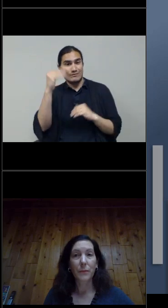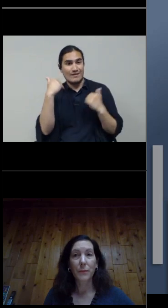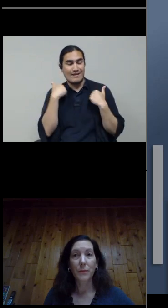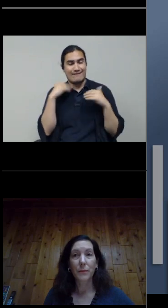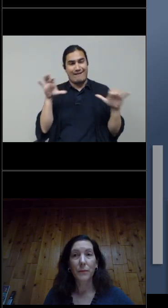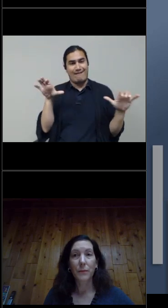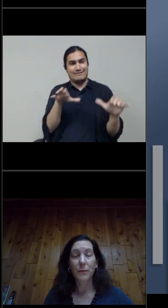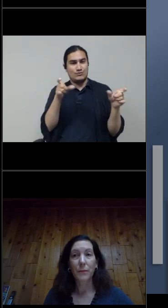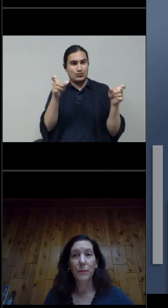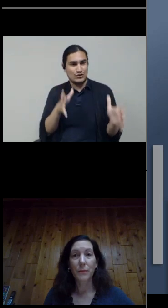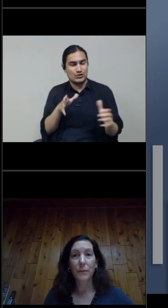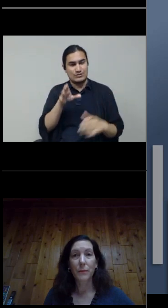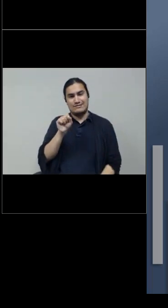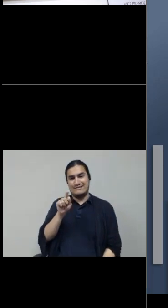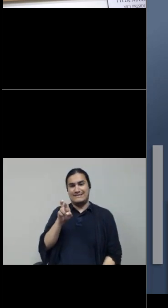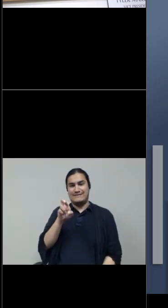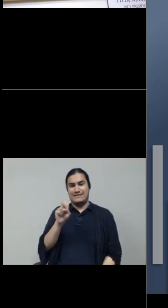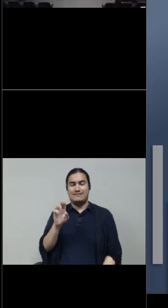Director Stephen Keck.